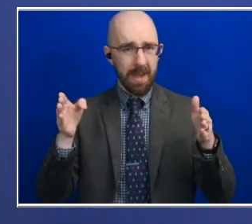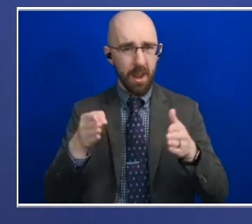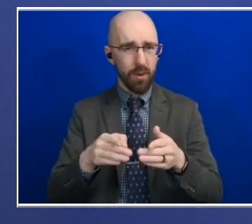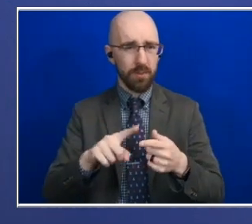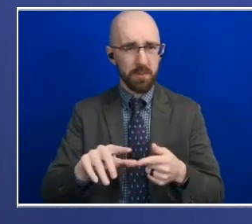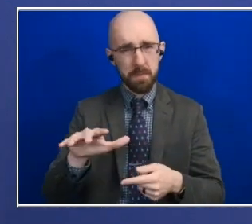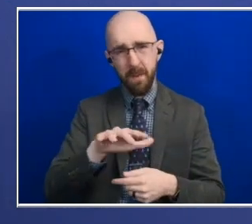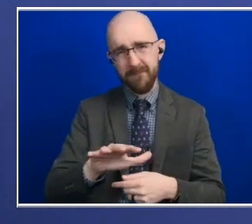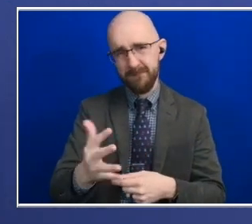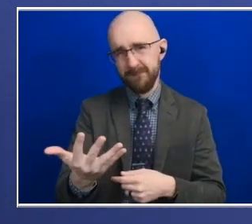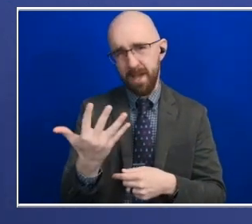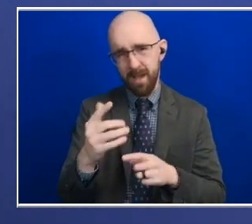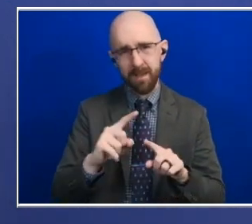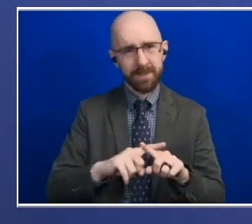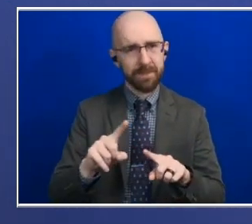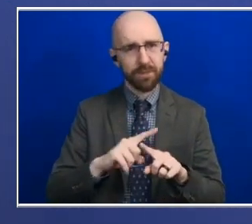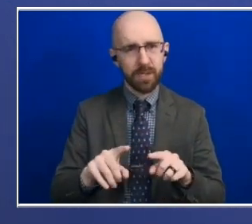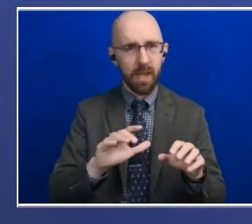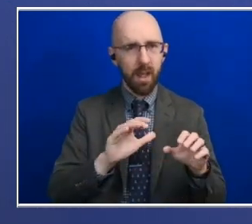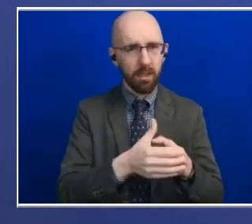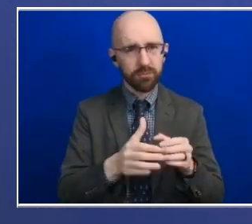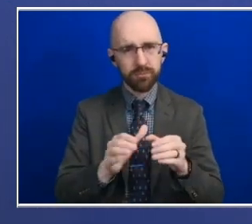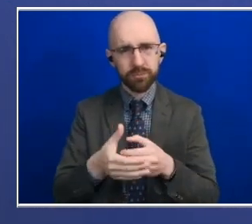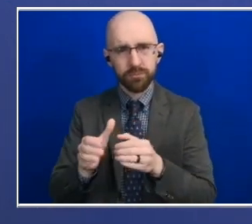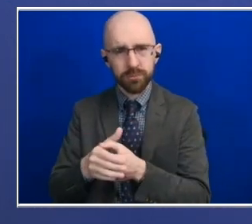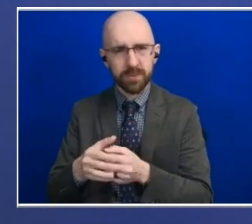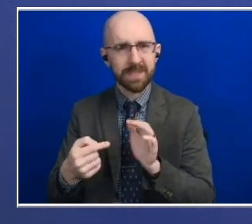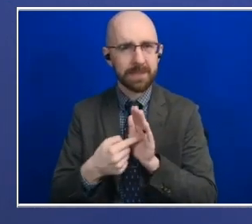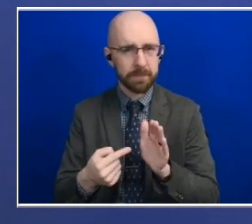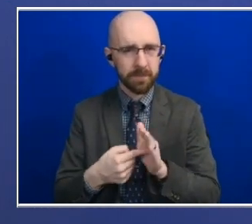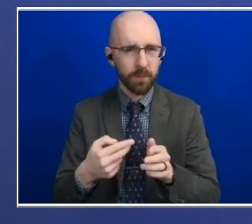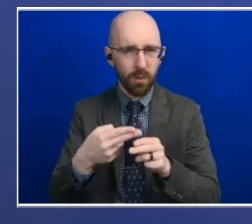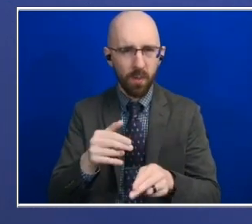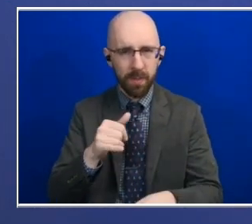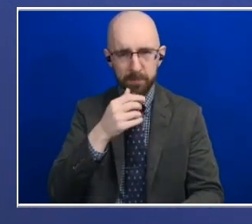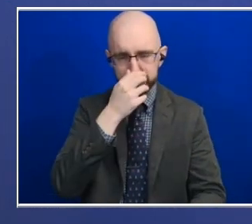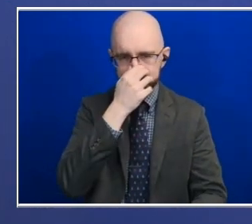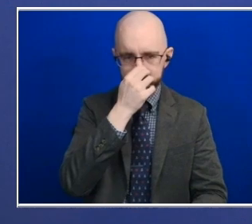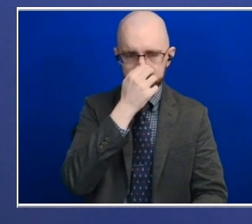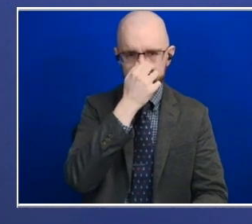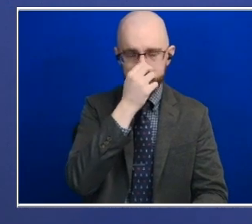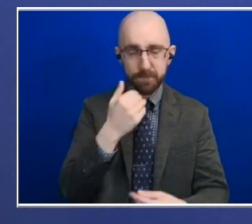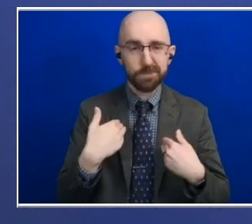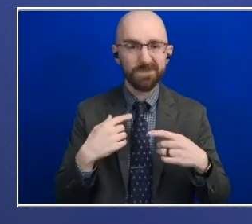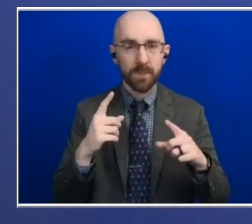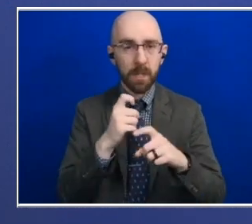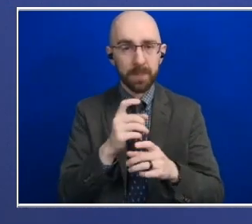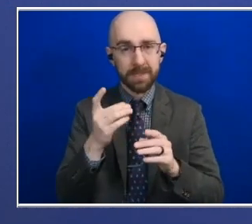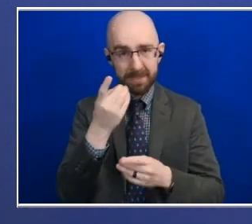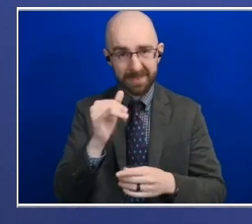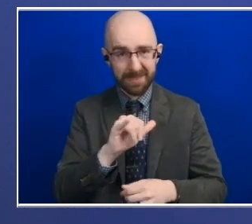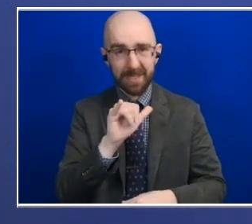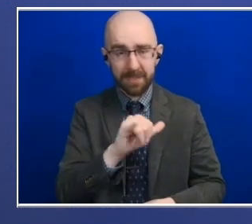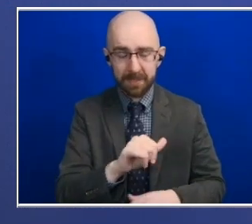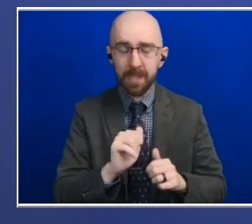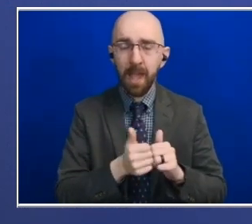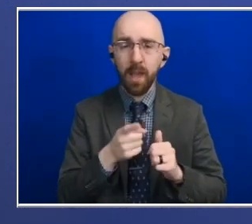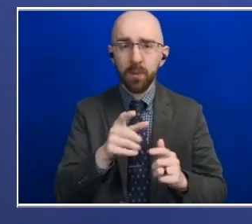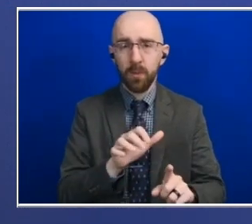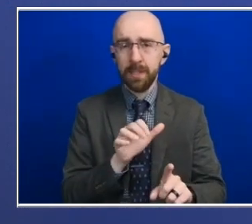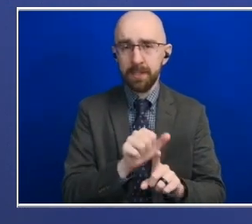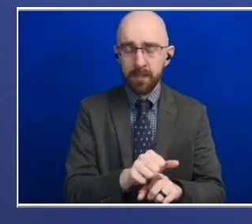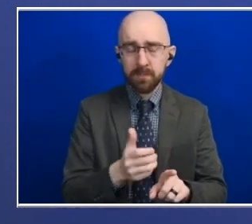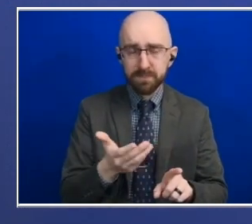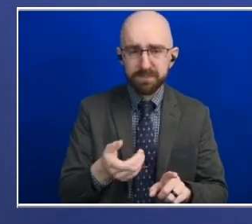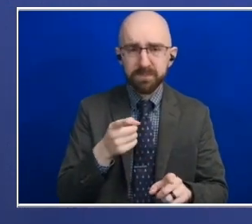different clusters of symptoms that we call. And when you have a complex disease like this, the way you attack it is you narrow down